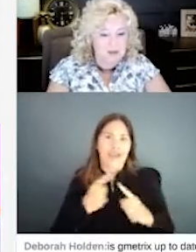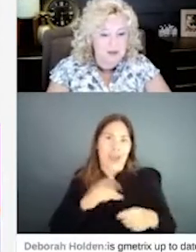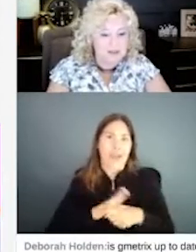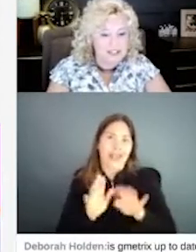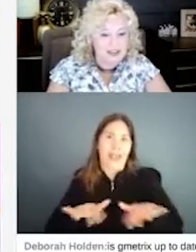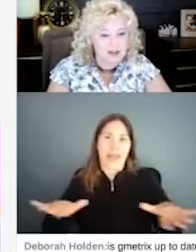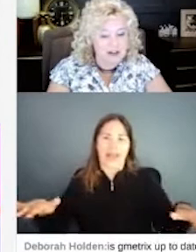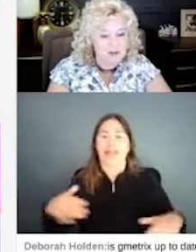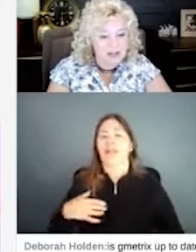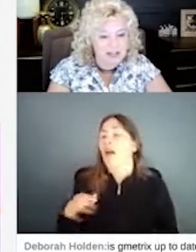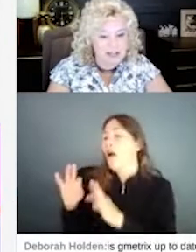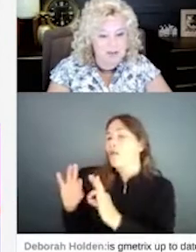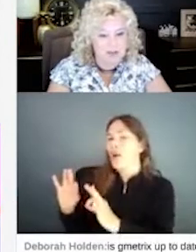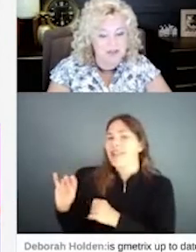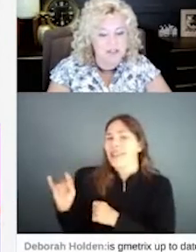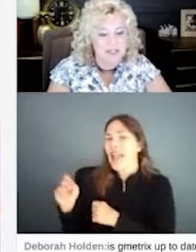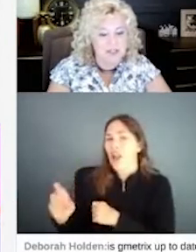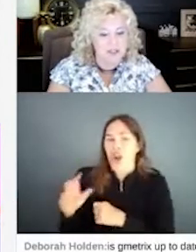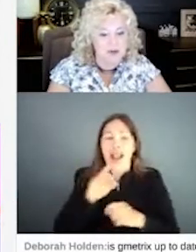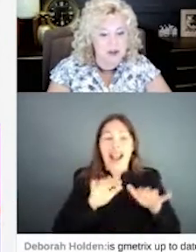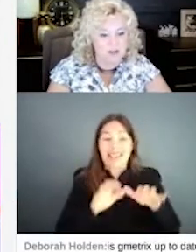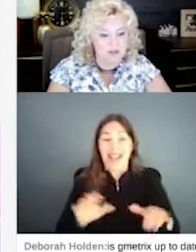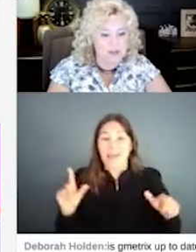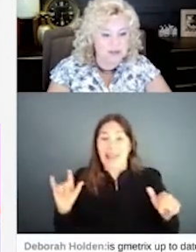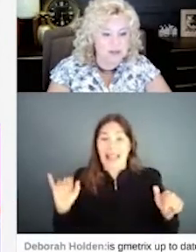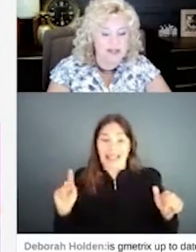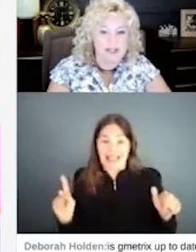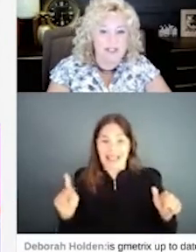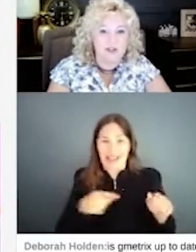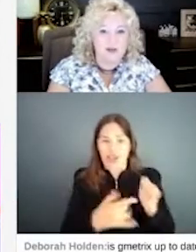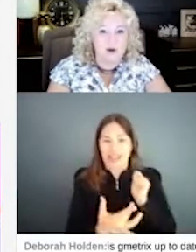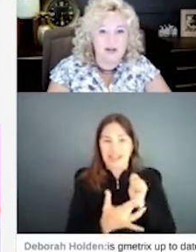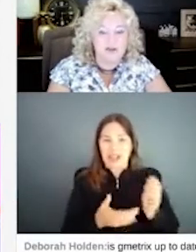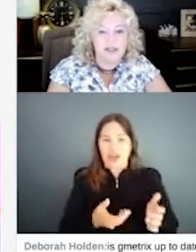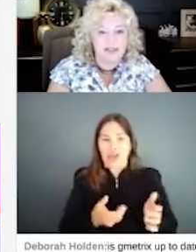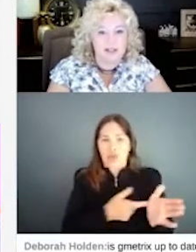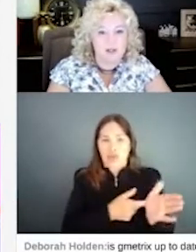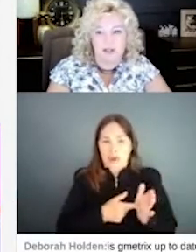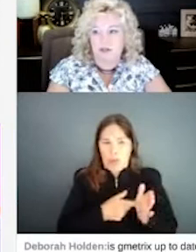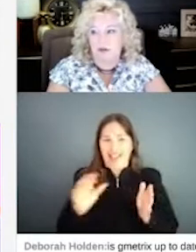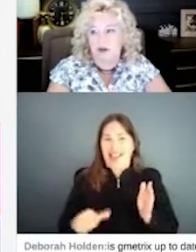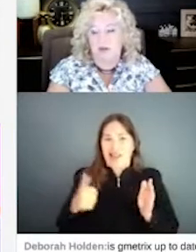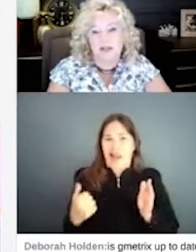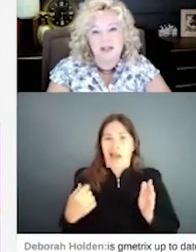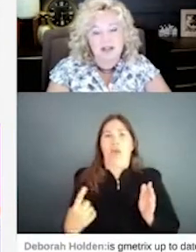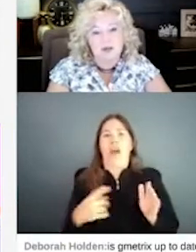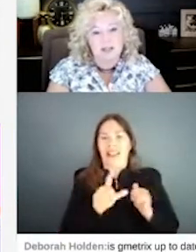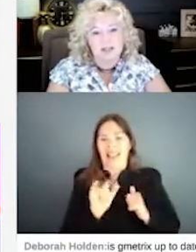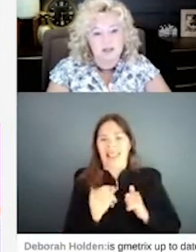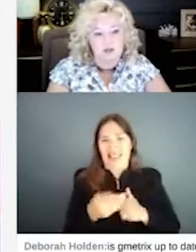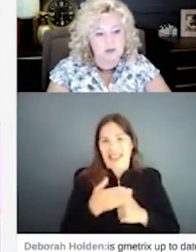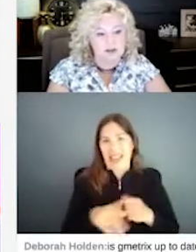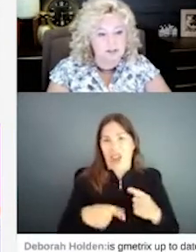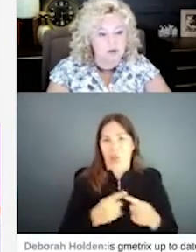Perfect, Tanner. And I went ahead and put the link to the product technical requirements. That's also another great one, because as soon